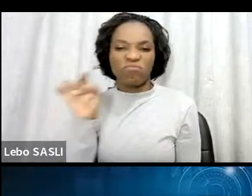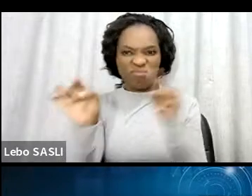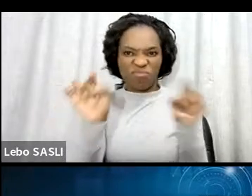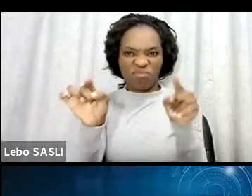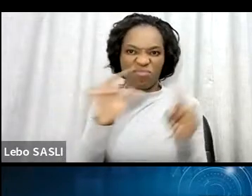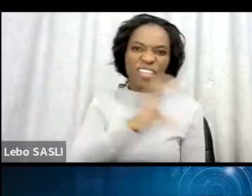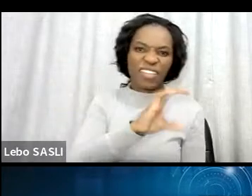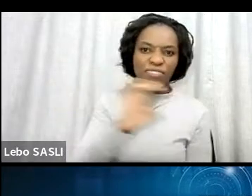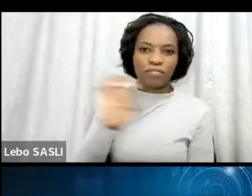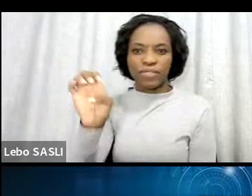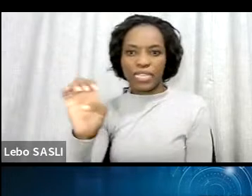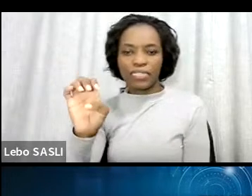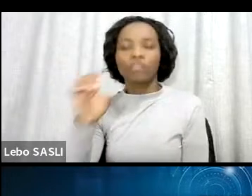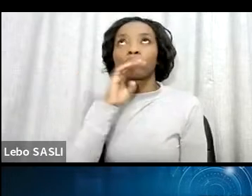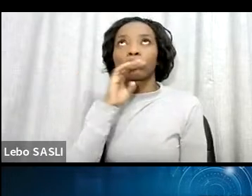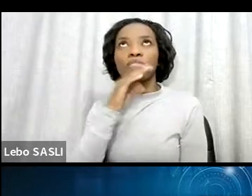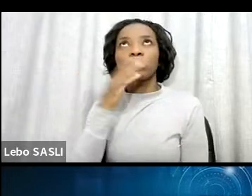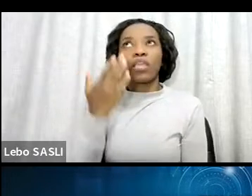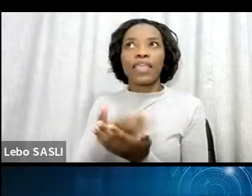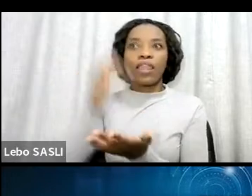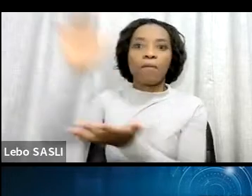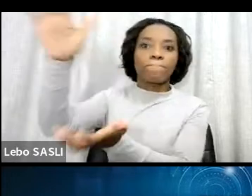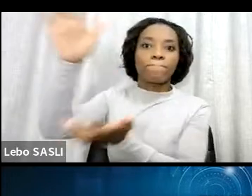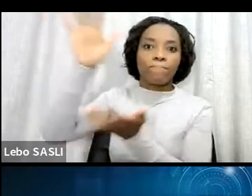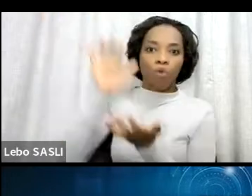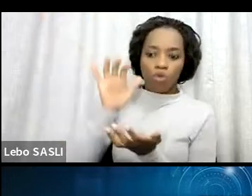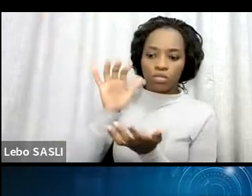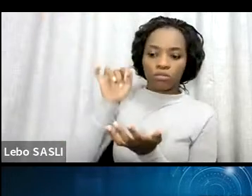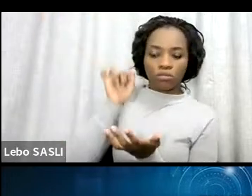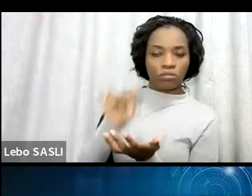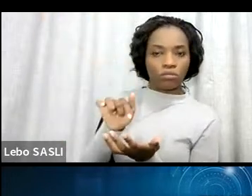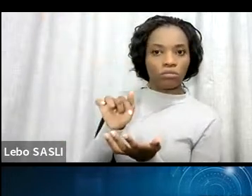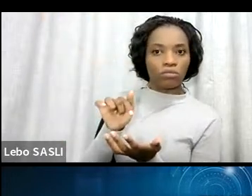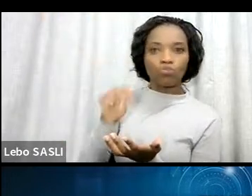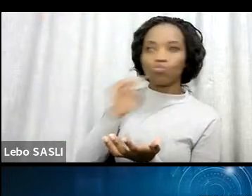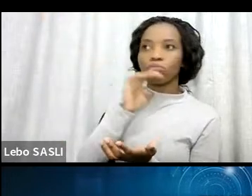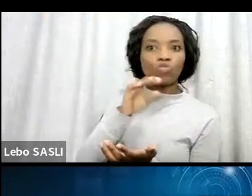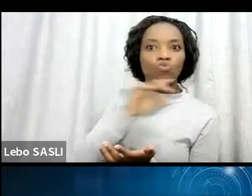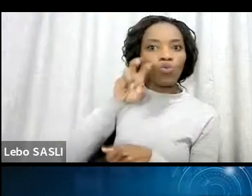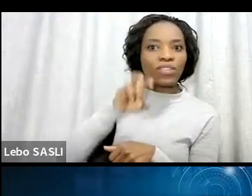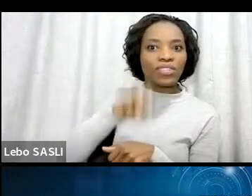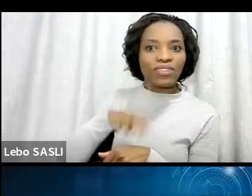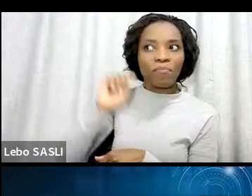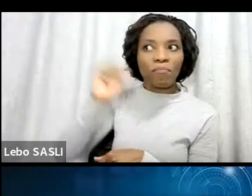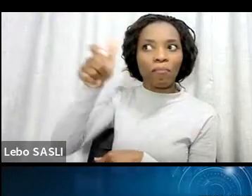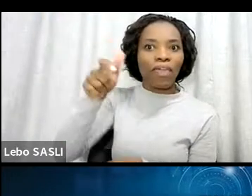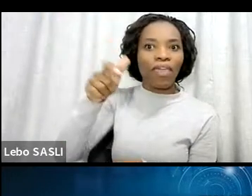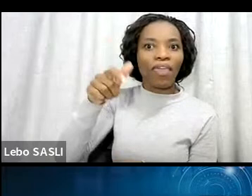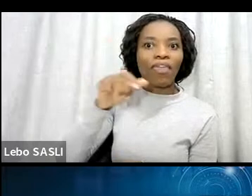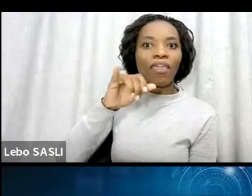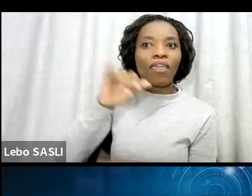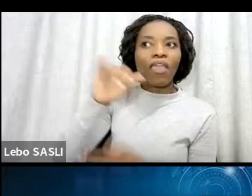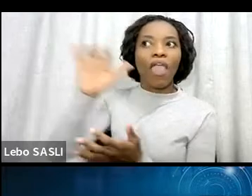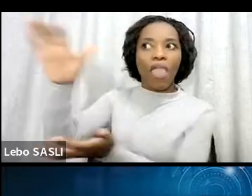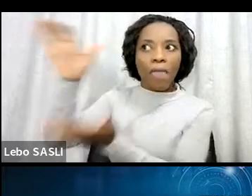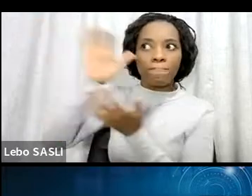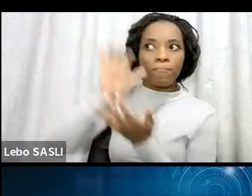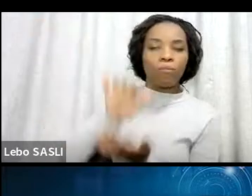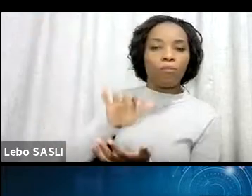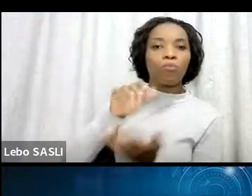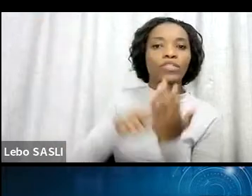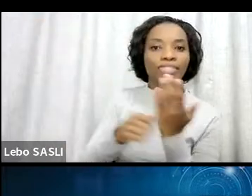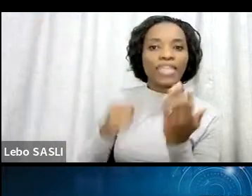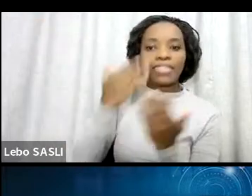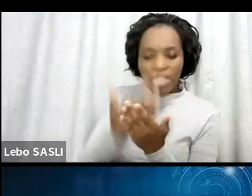your goods without paying the VAT and the import tax and only pay it at the end of the month.